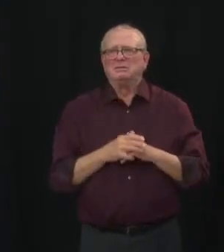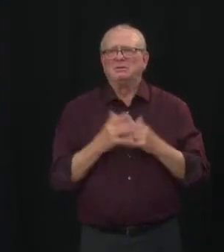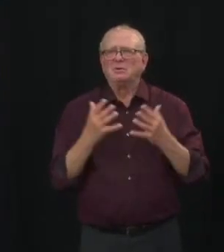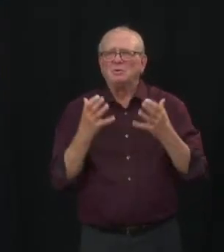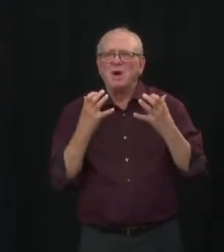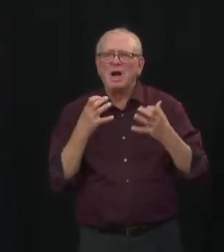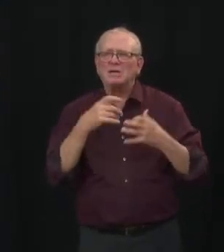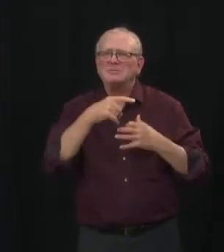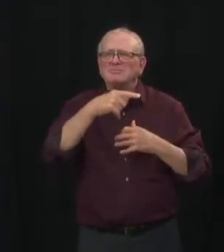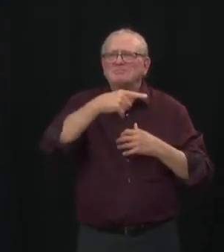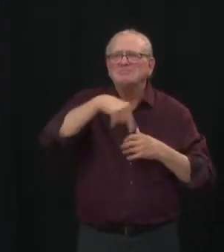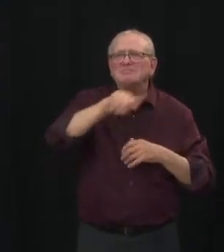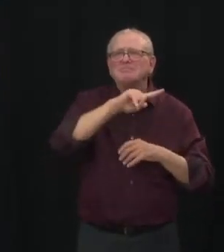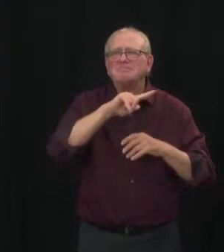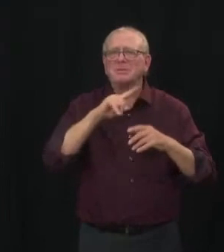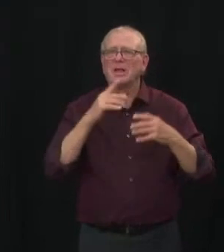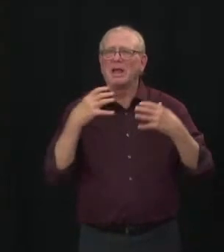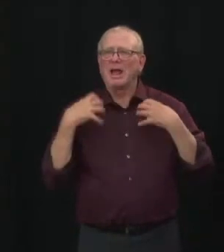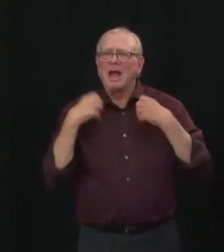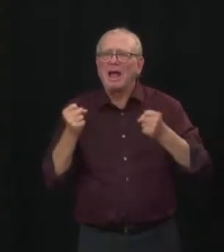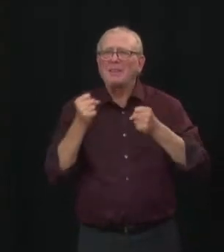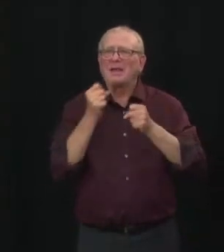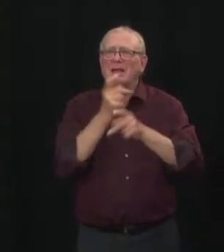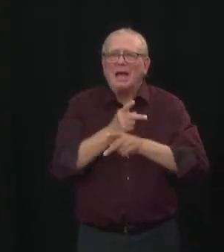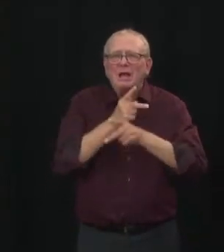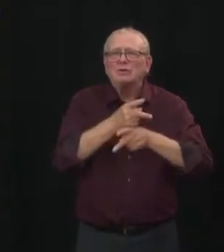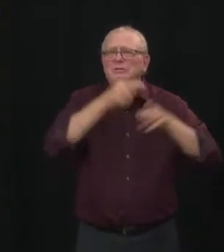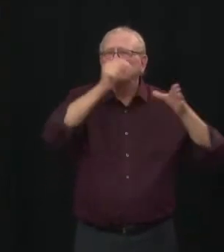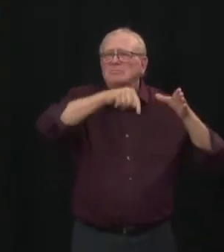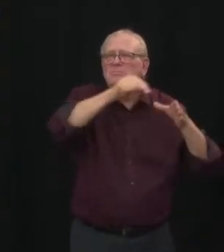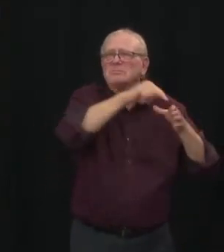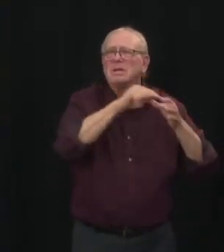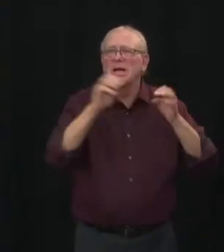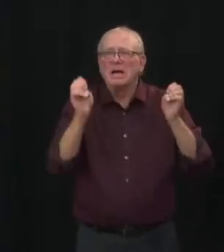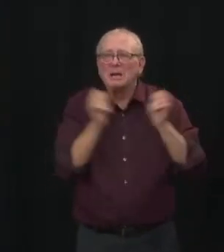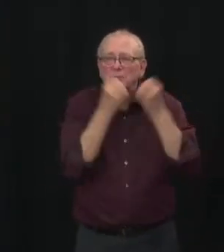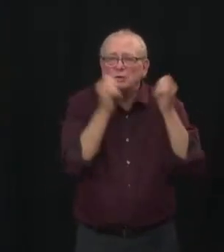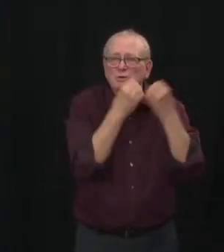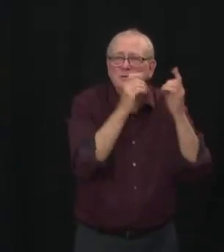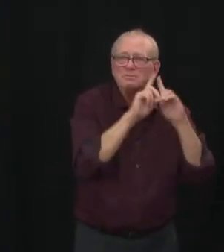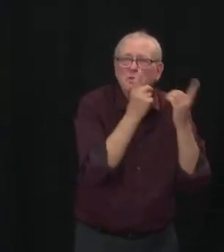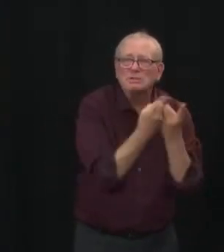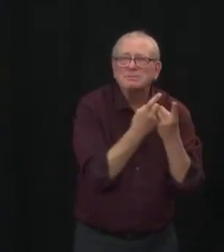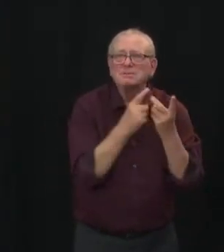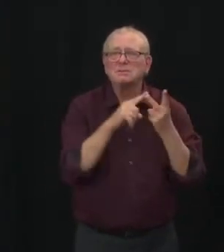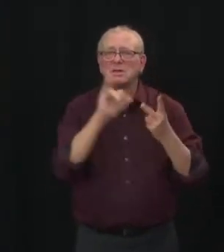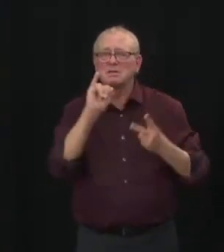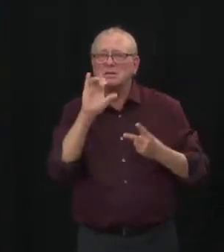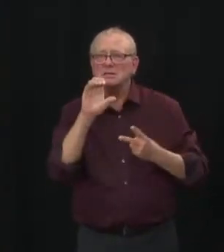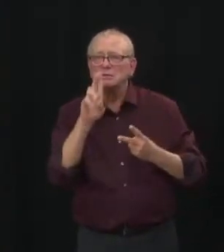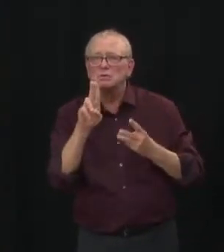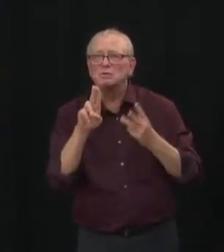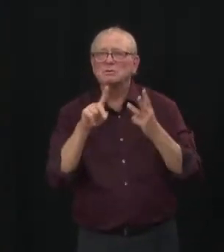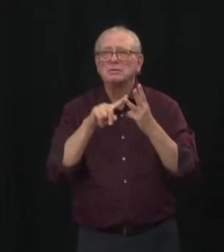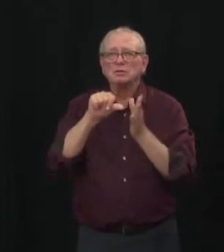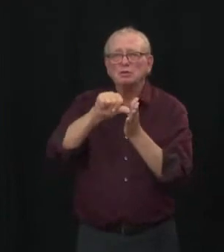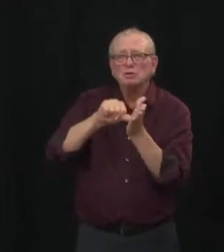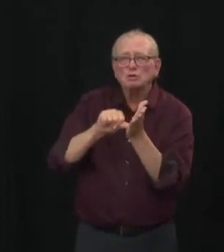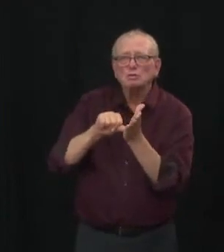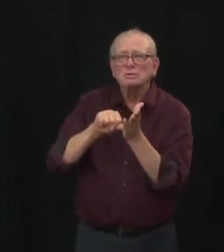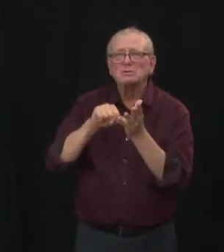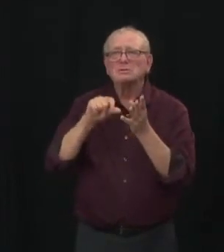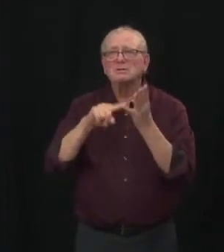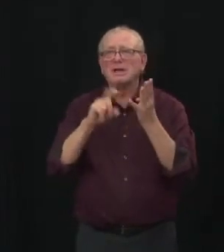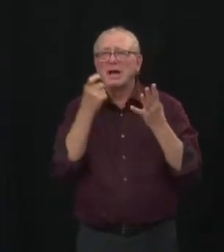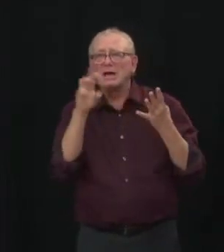our entire system, in the ICUs, in surgery, in diagnostic imaging, in EMS, in continuing care,